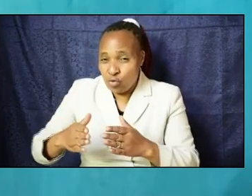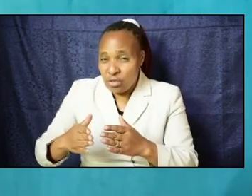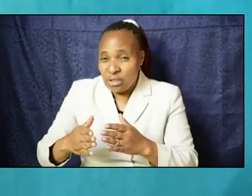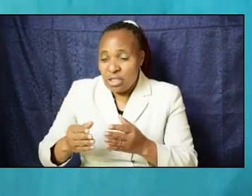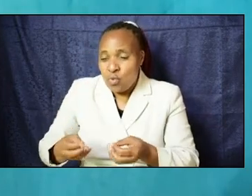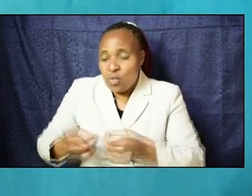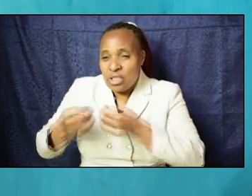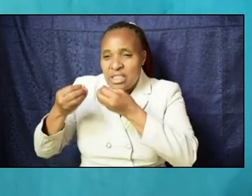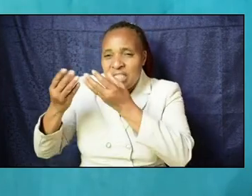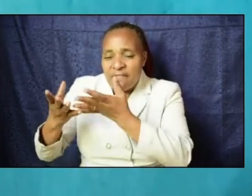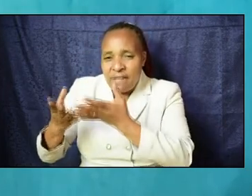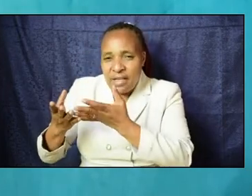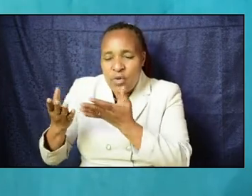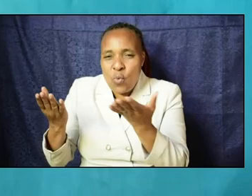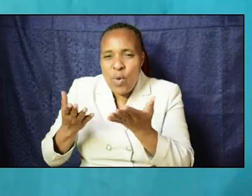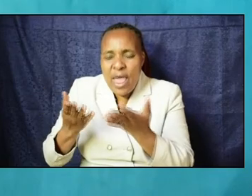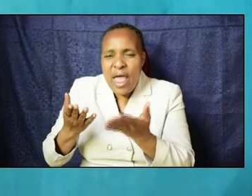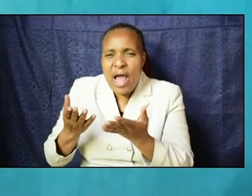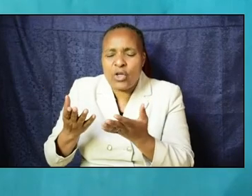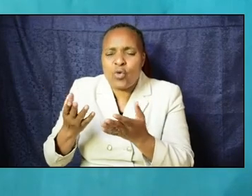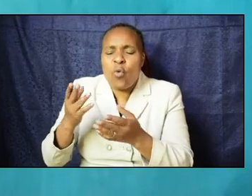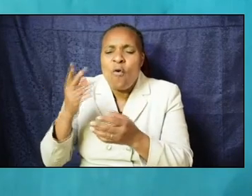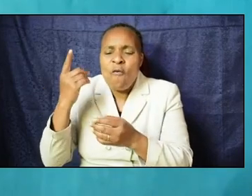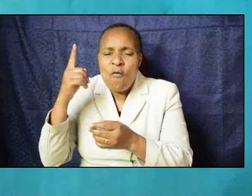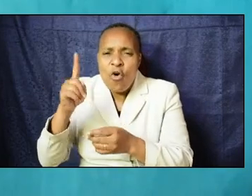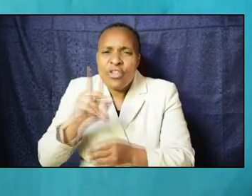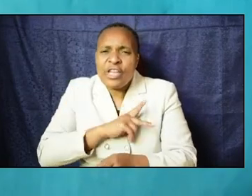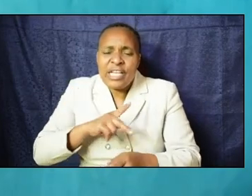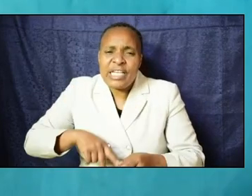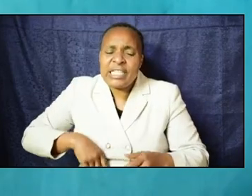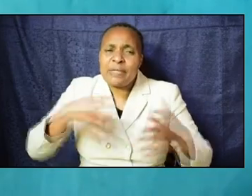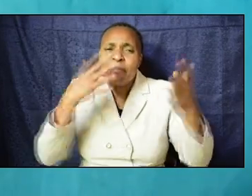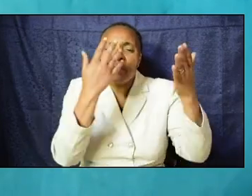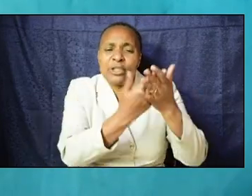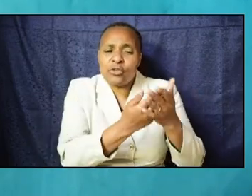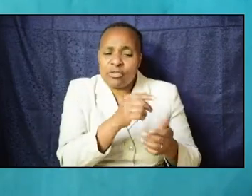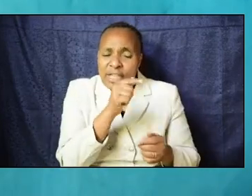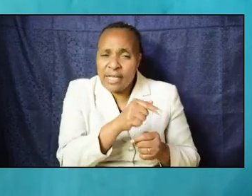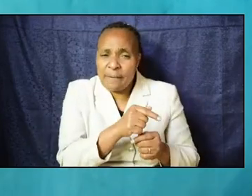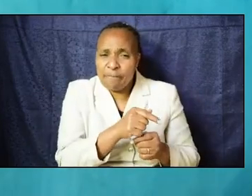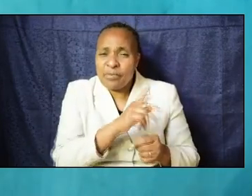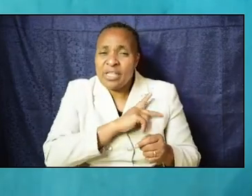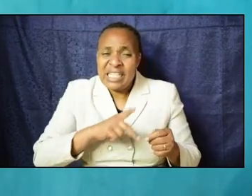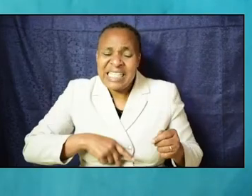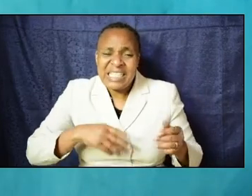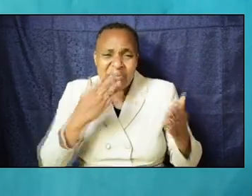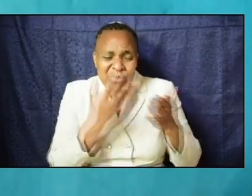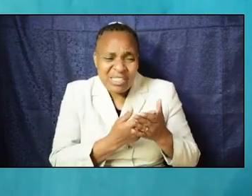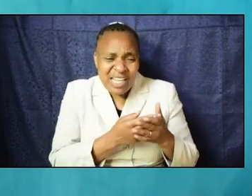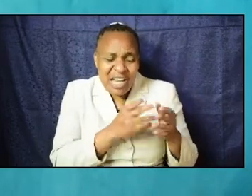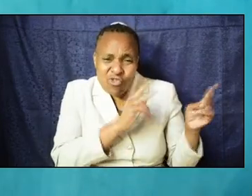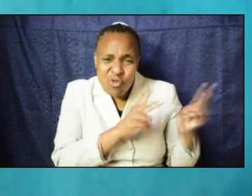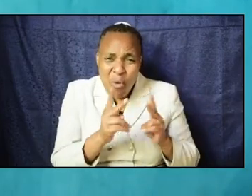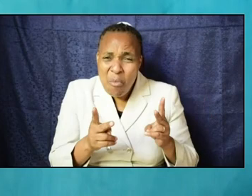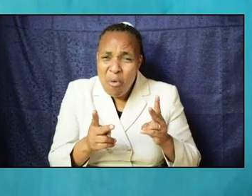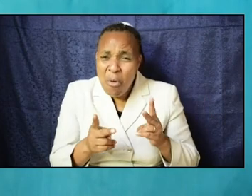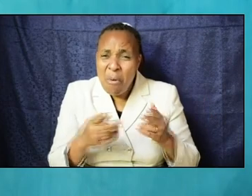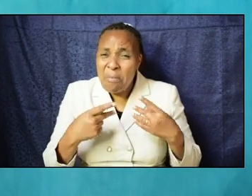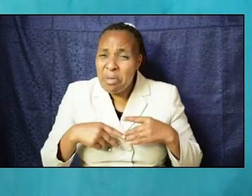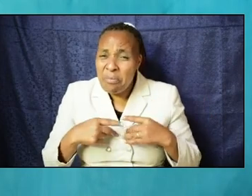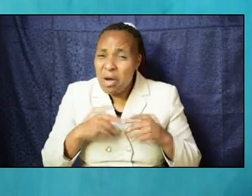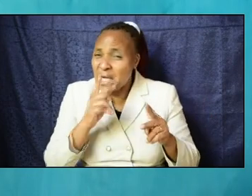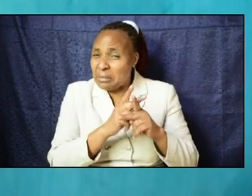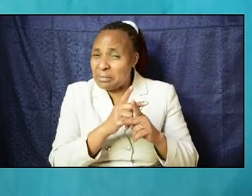handed over to the king's prison. And the king's prison isn't where common war criminals are kept,